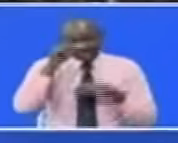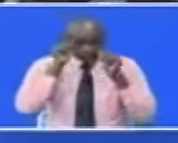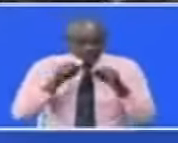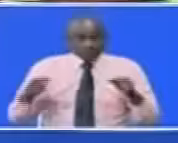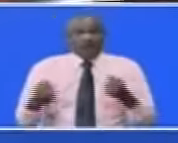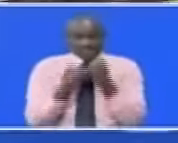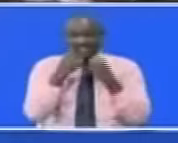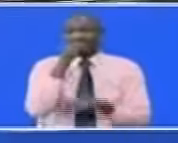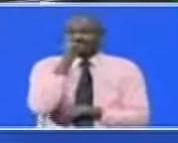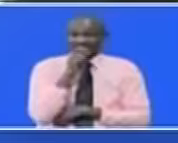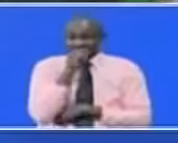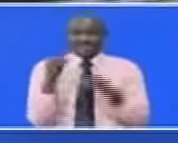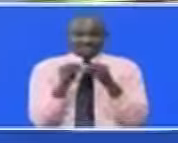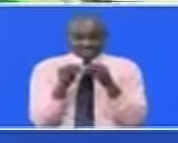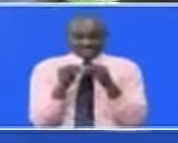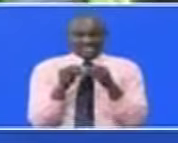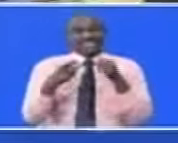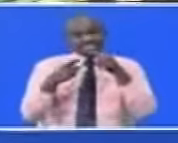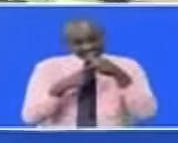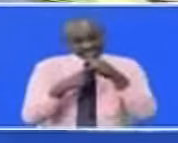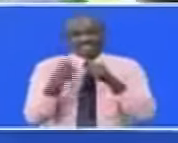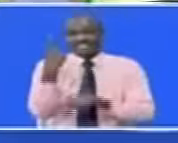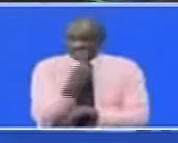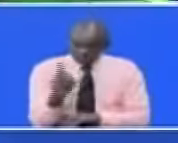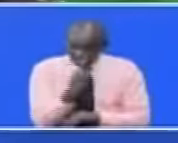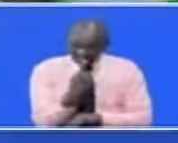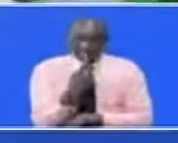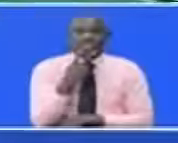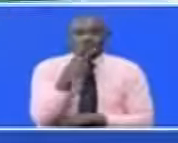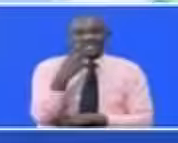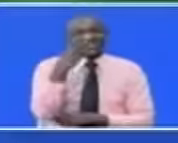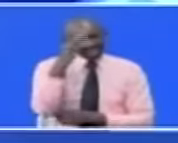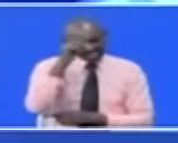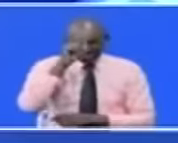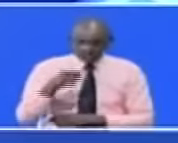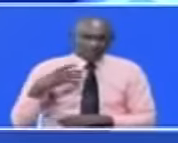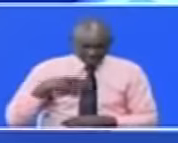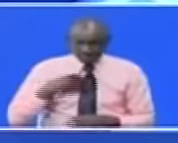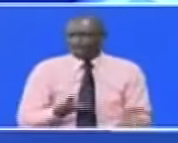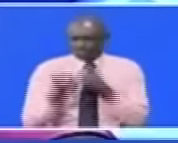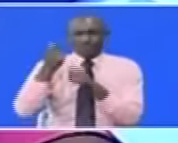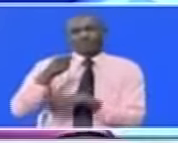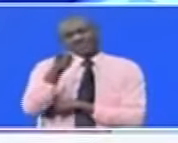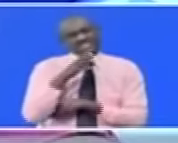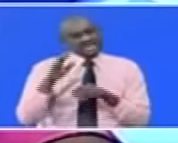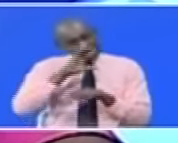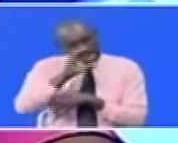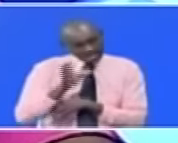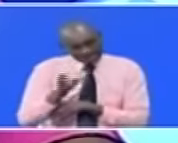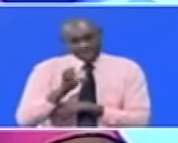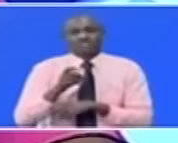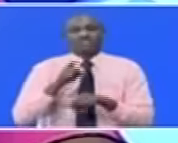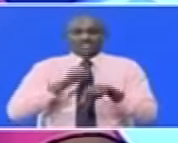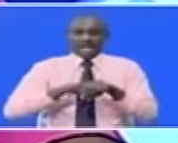Arusha, Tanzania on the 6th of January. More than 220,000 people have fled since the crisis erupted in